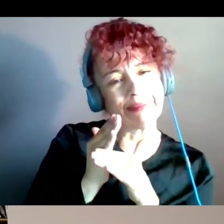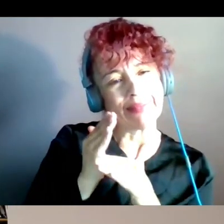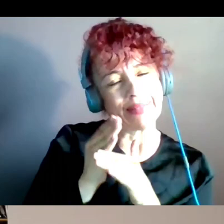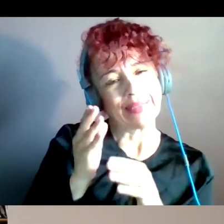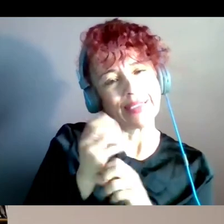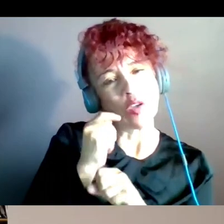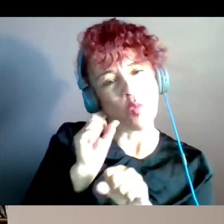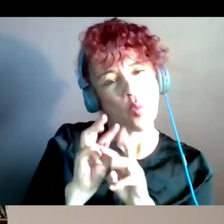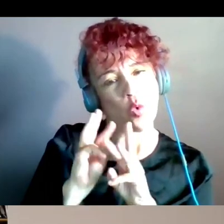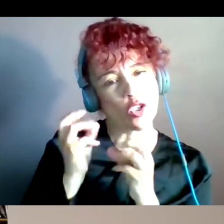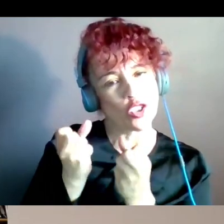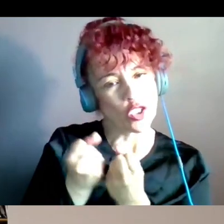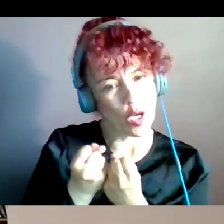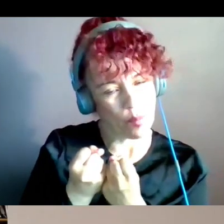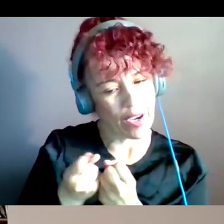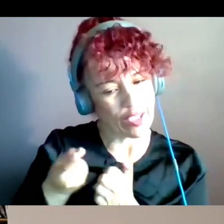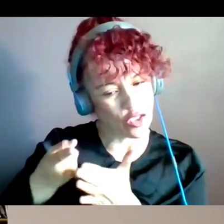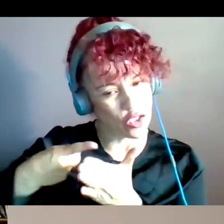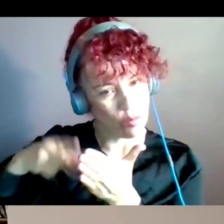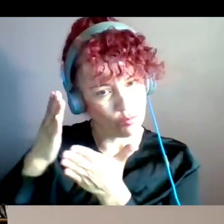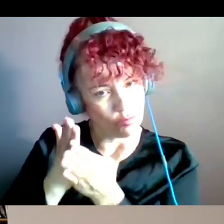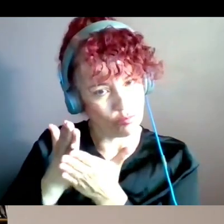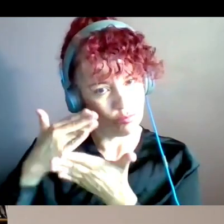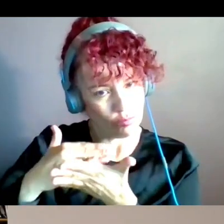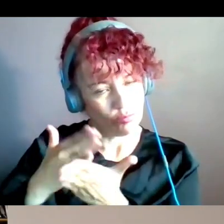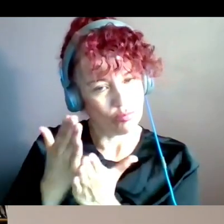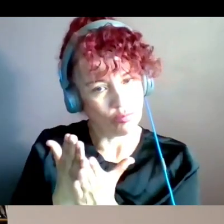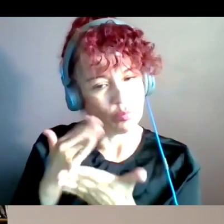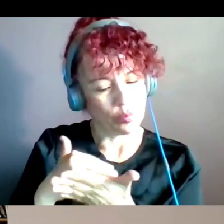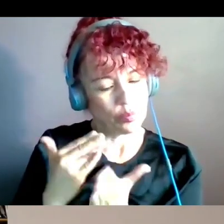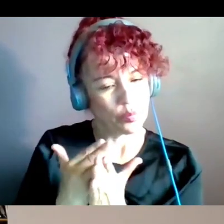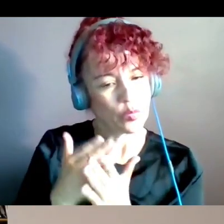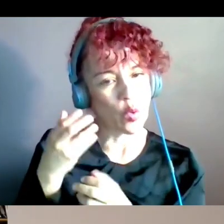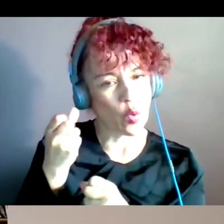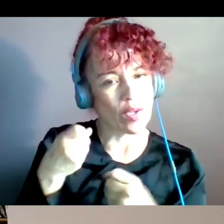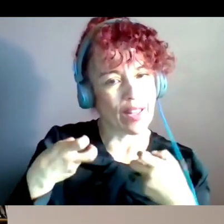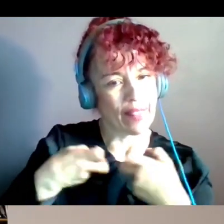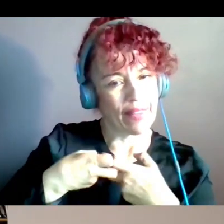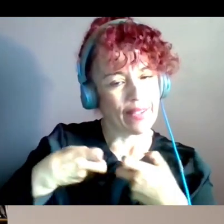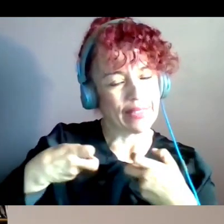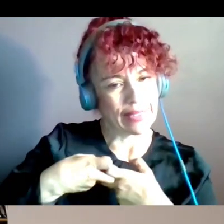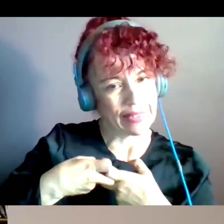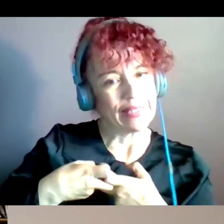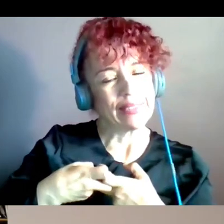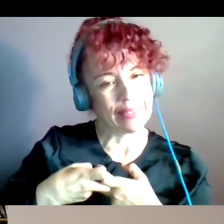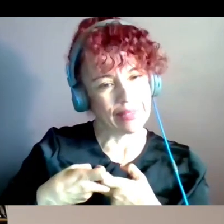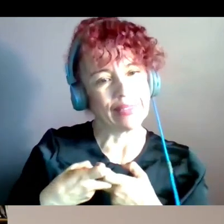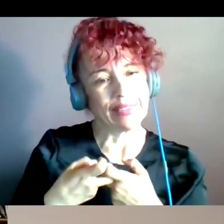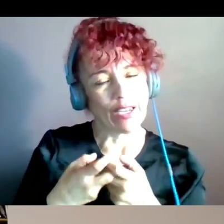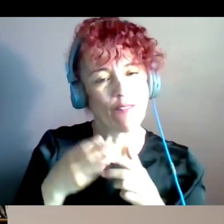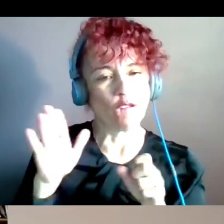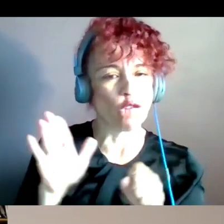my workshop and chuck it up in one of the holding devices, then it's the mallet and the